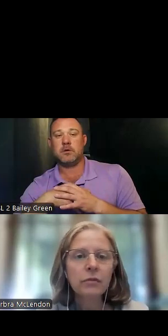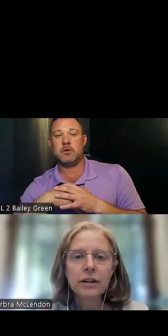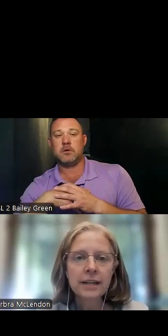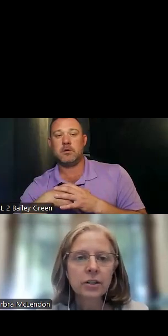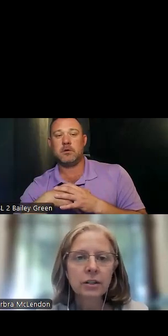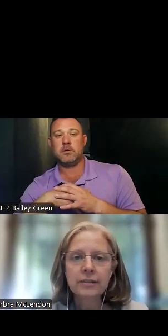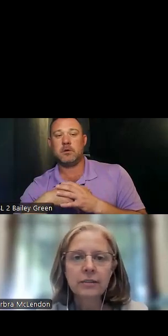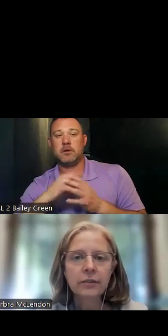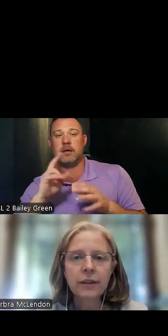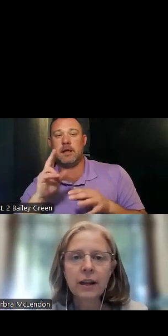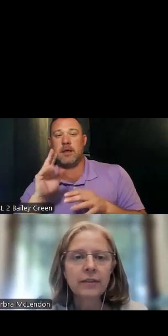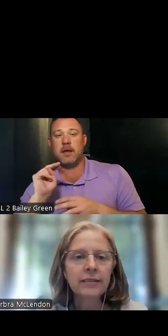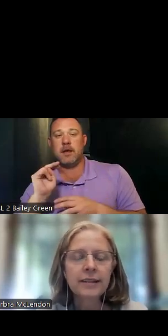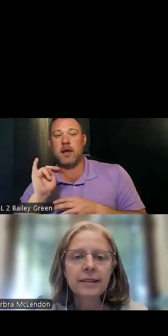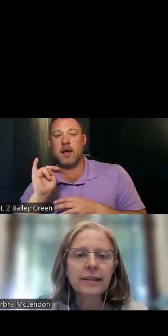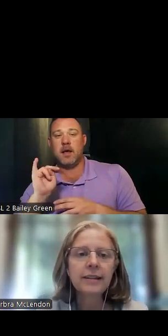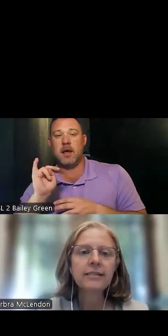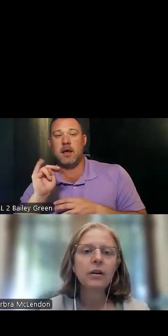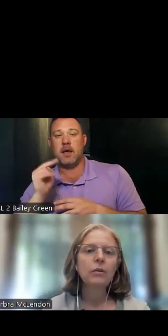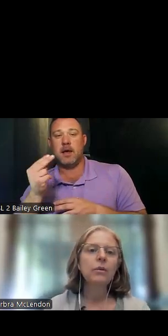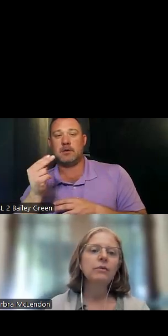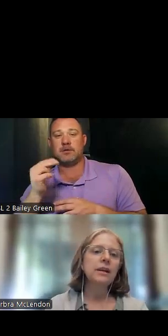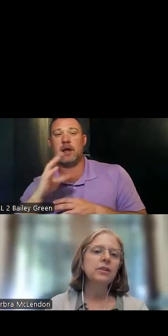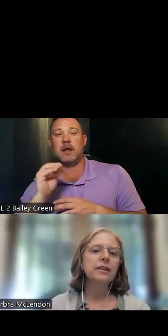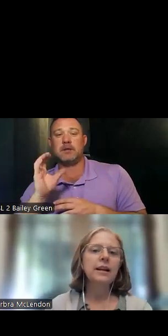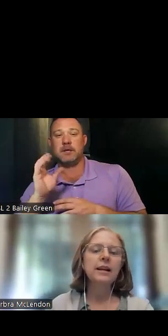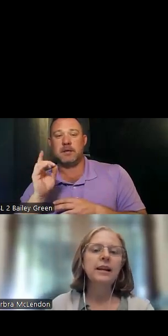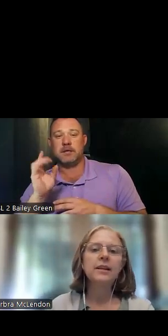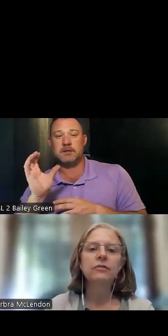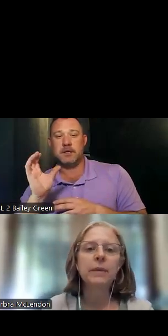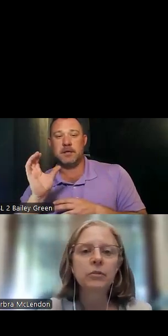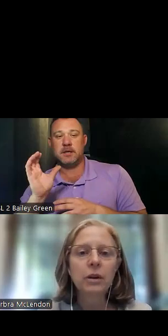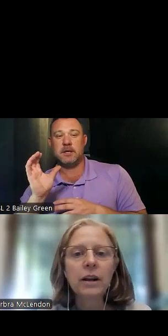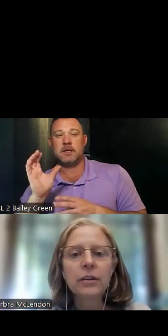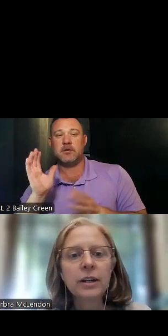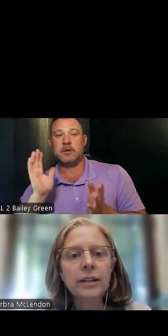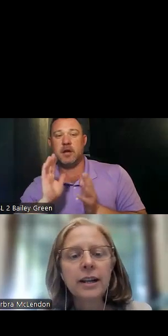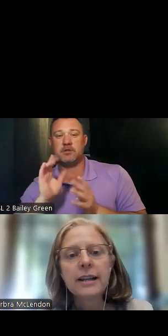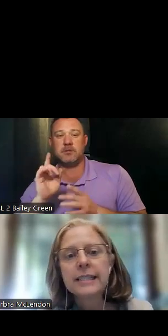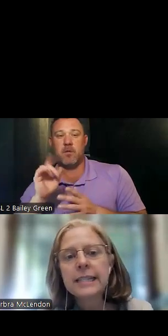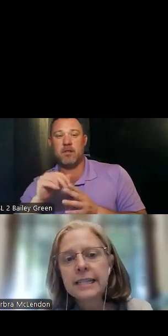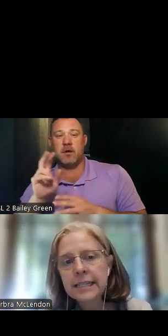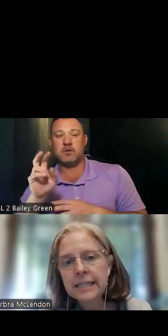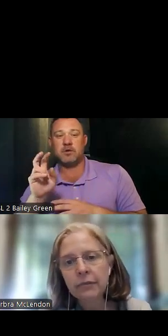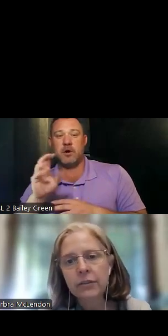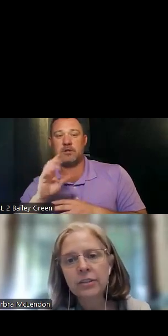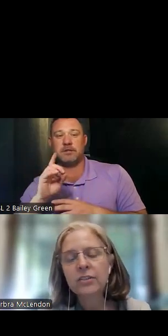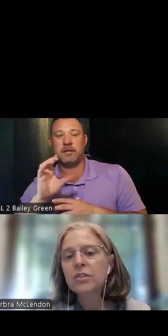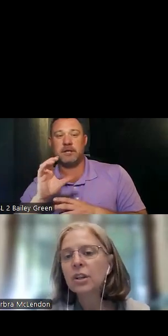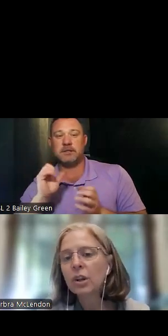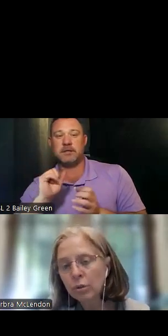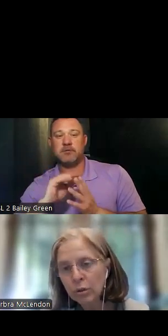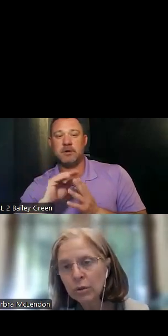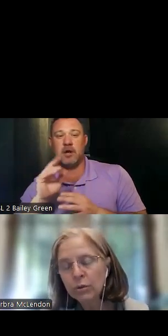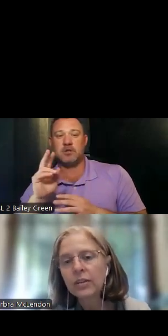Same over at National Institutes of Health and the CDC. So reductions at NIH of about 1,200, CDC staff reductions,